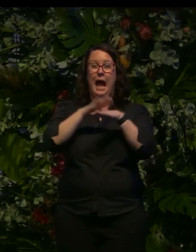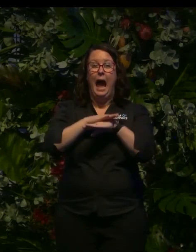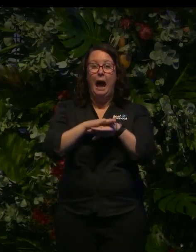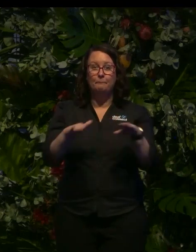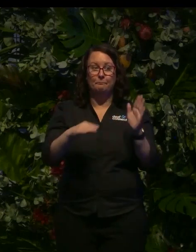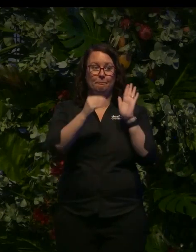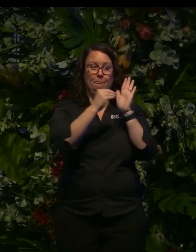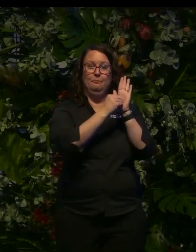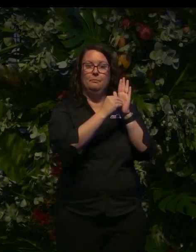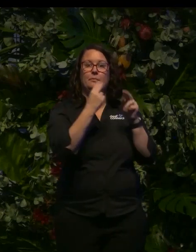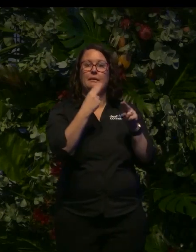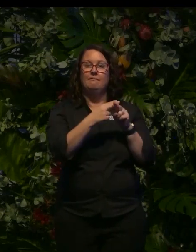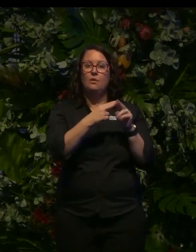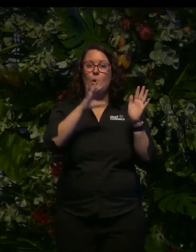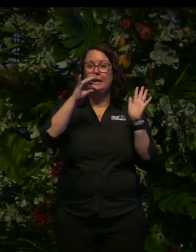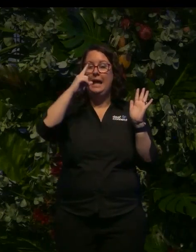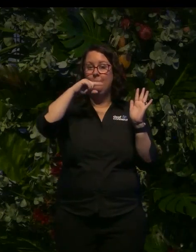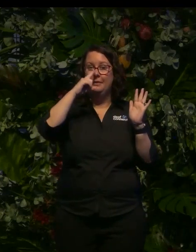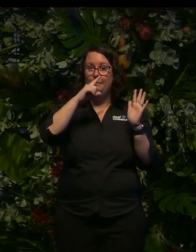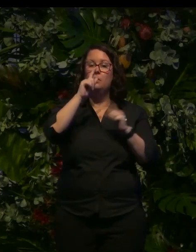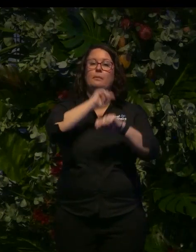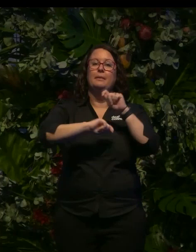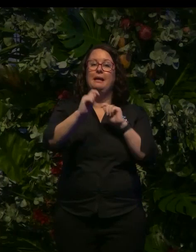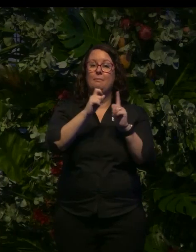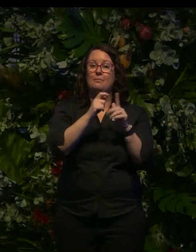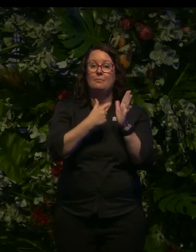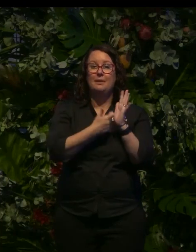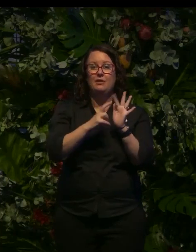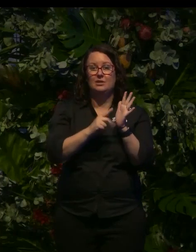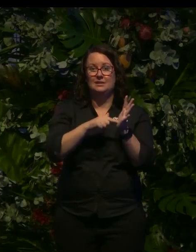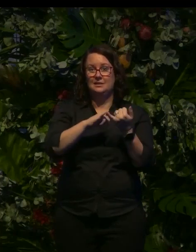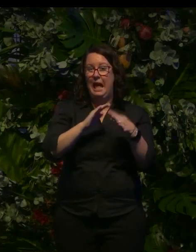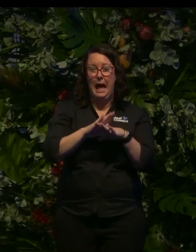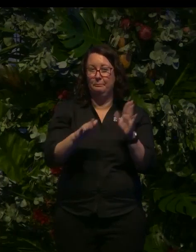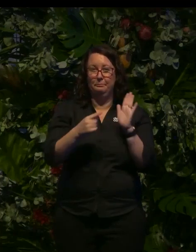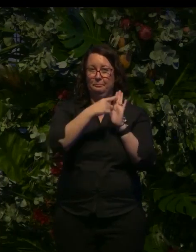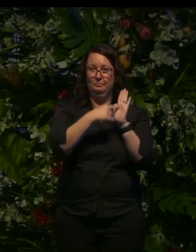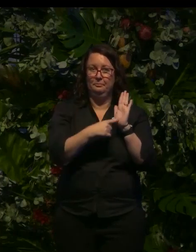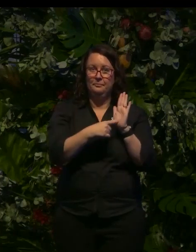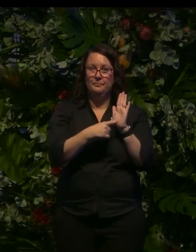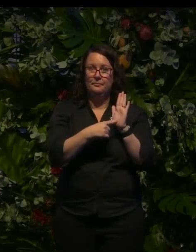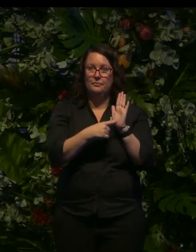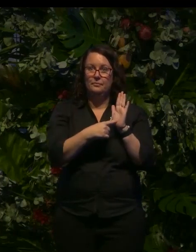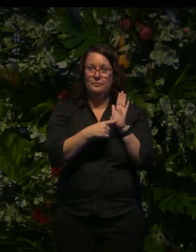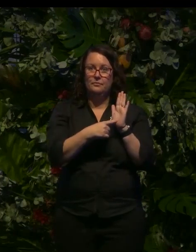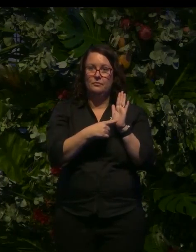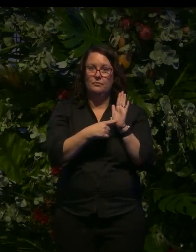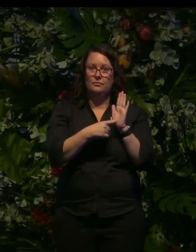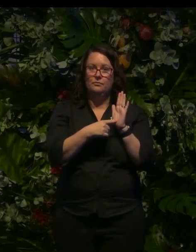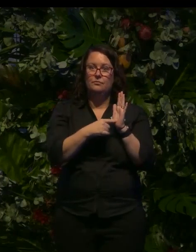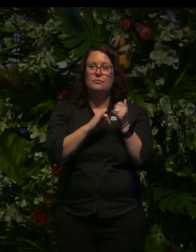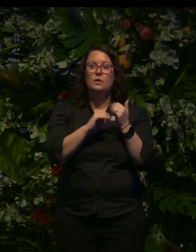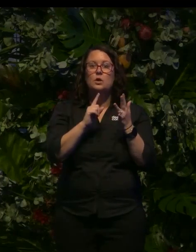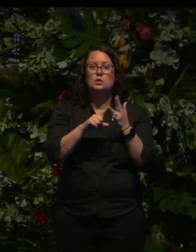for gays to be parents. So that was like the first time, beside all the